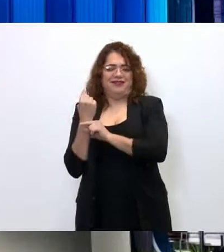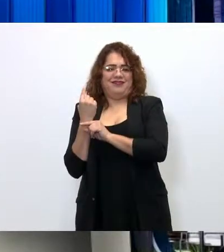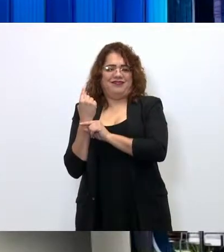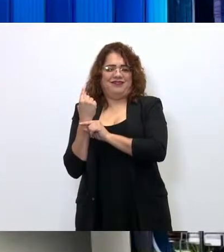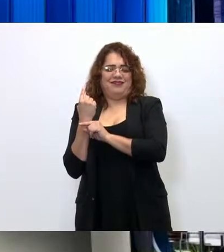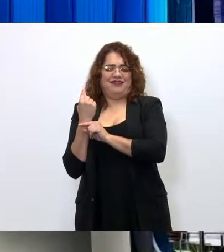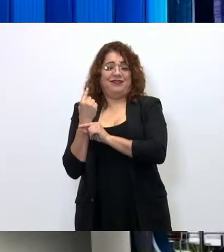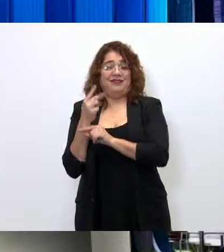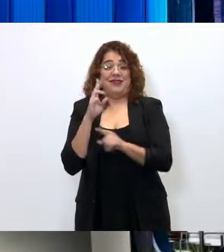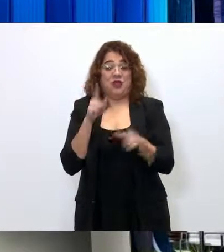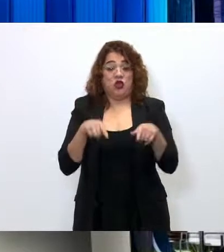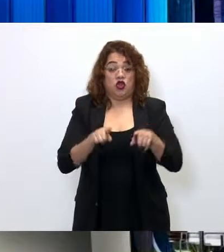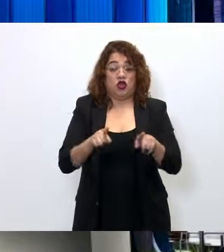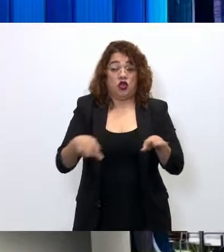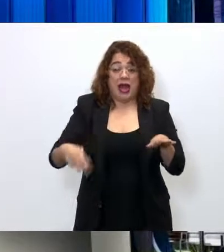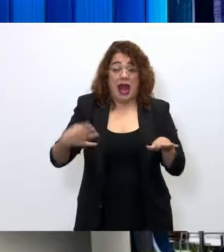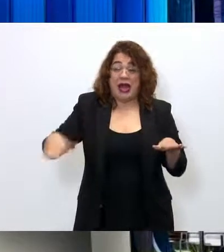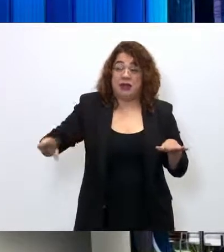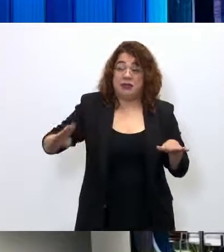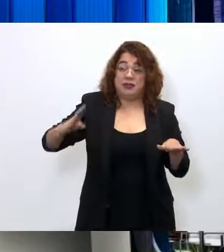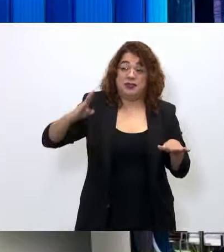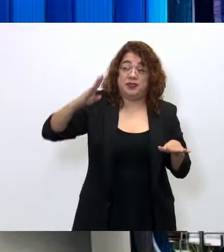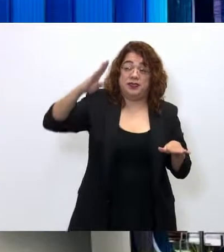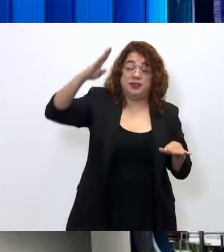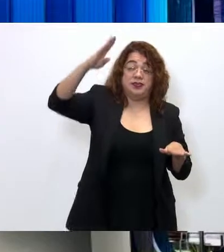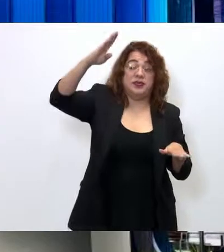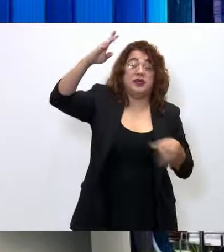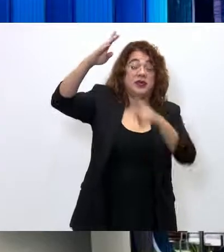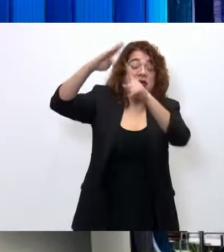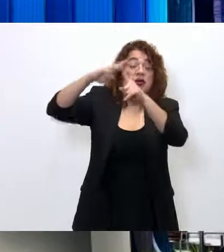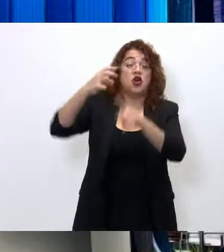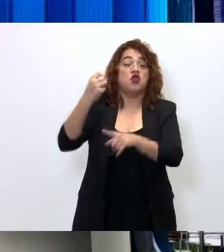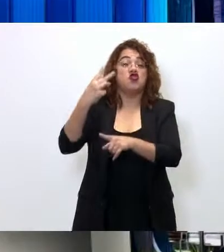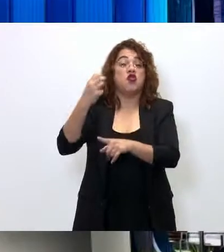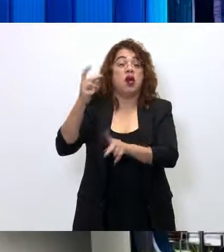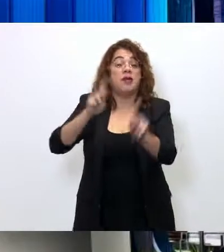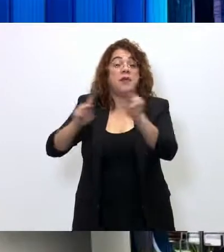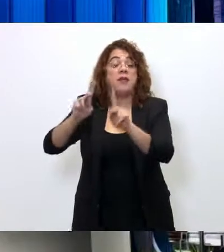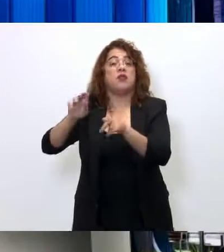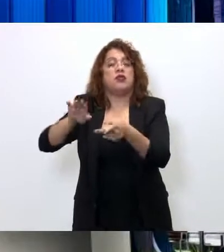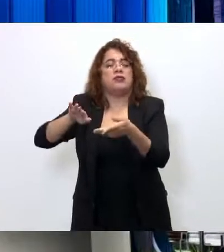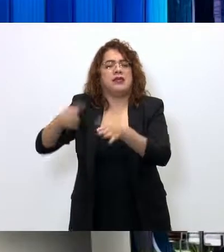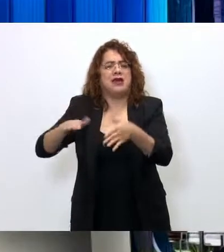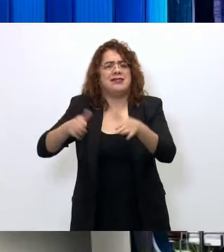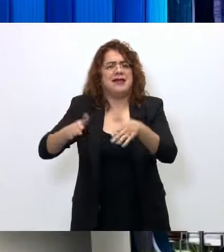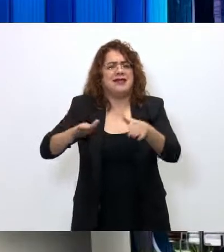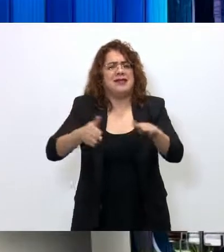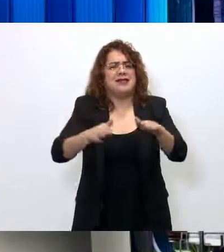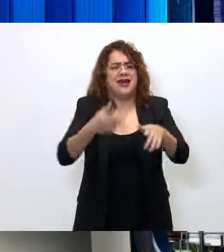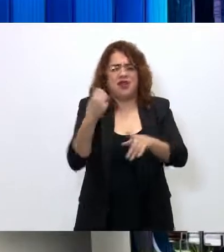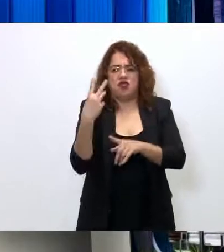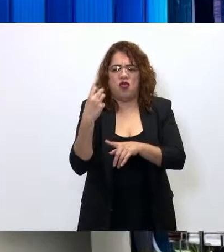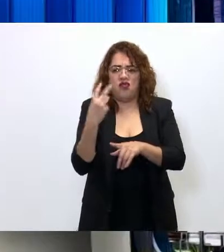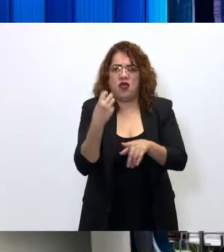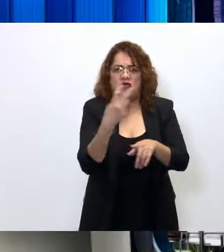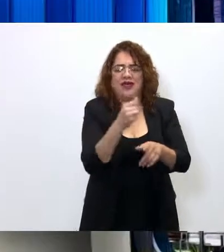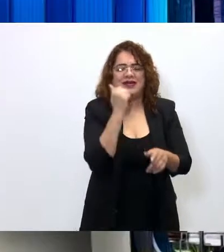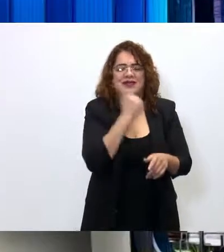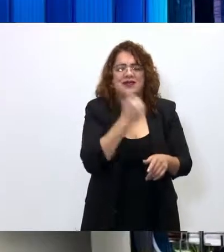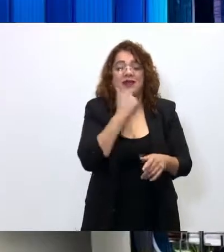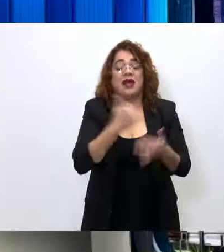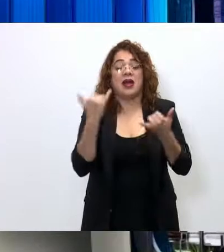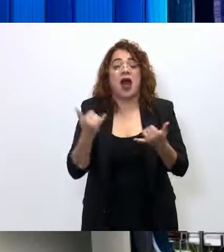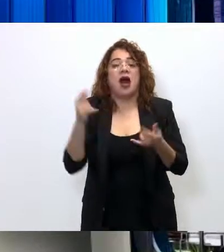At the height of the pandemic, we had 12 people dying every day, and now we have less than 1, which we agree is one way too